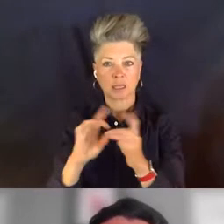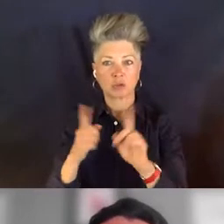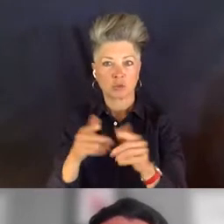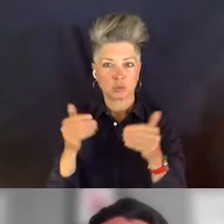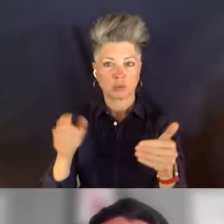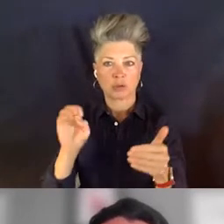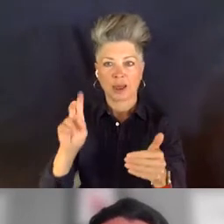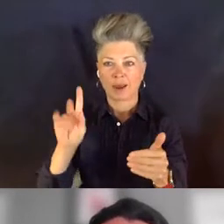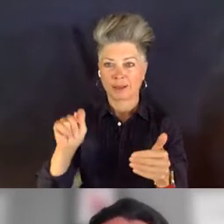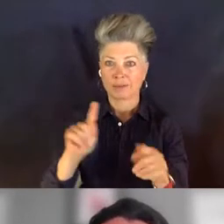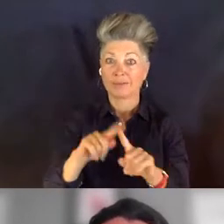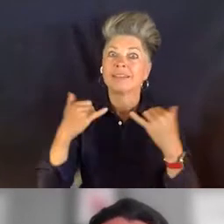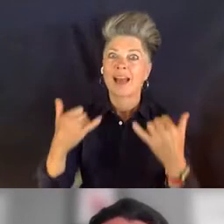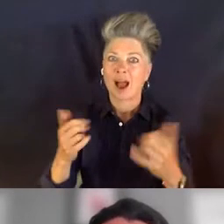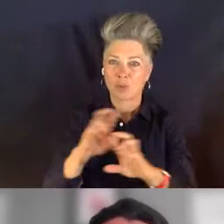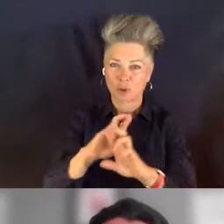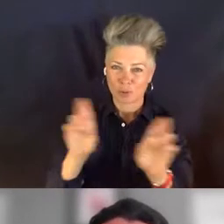ready.